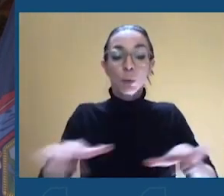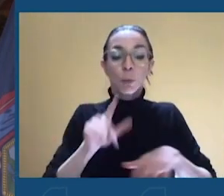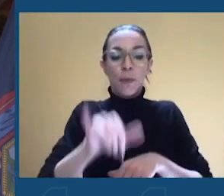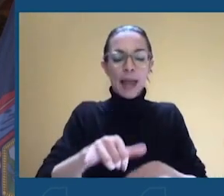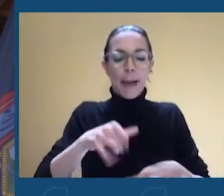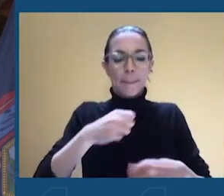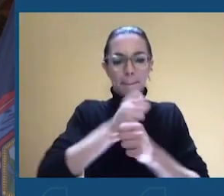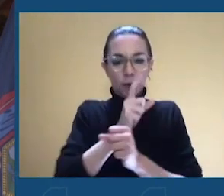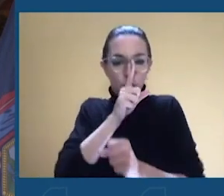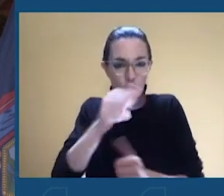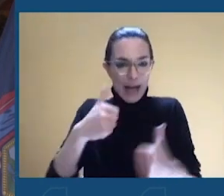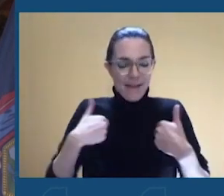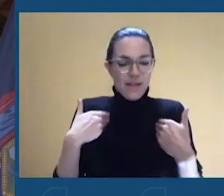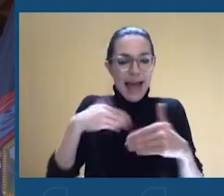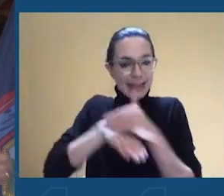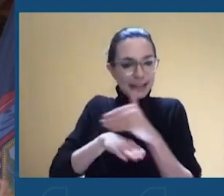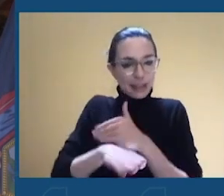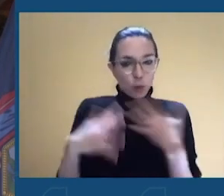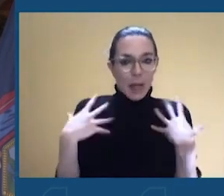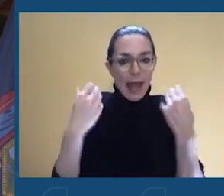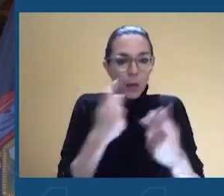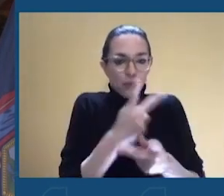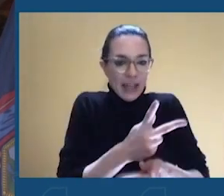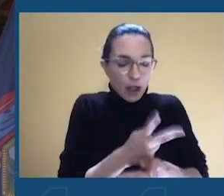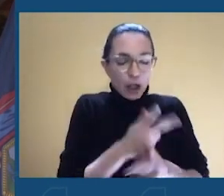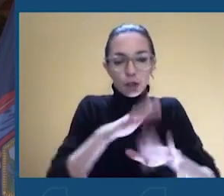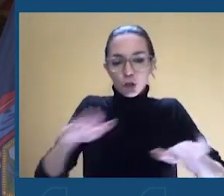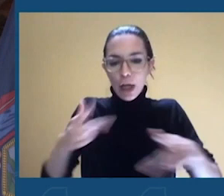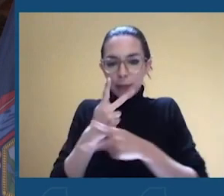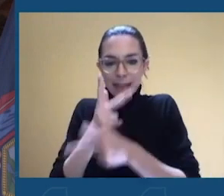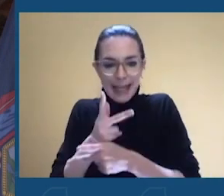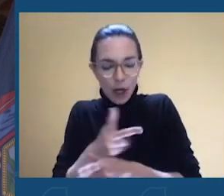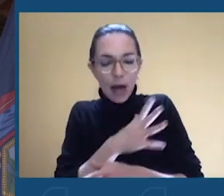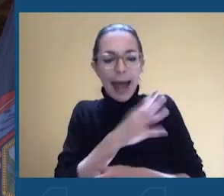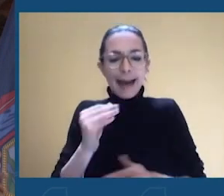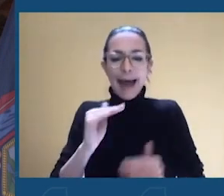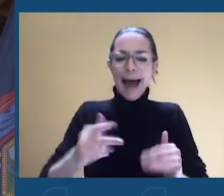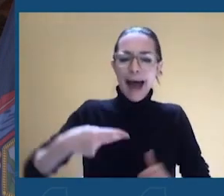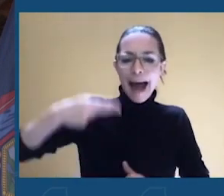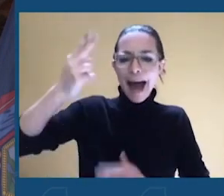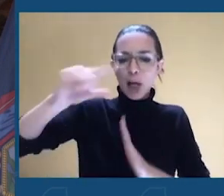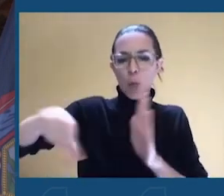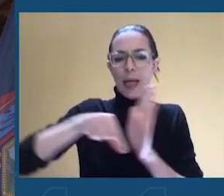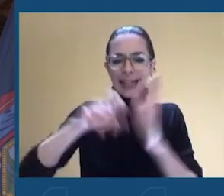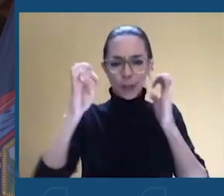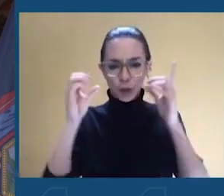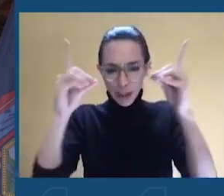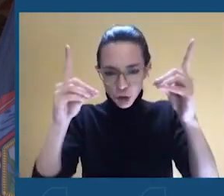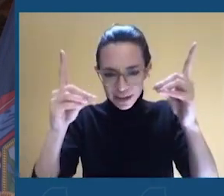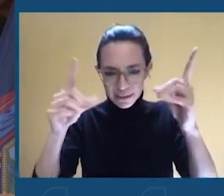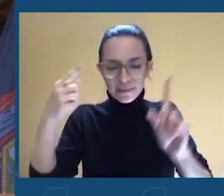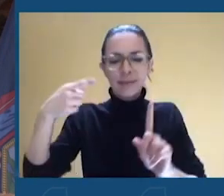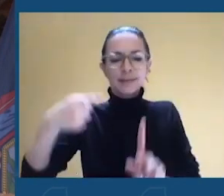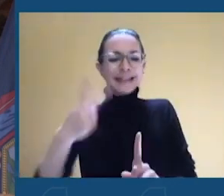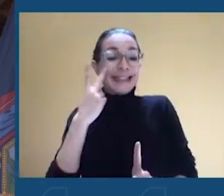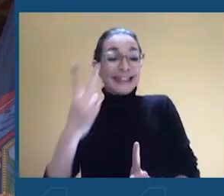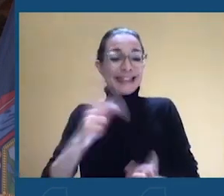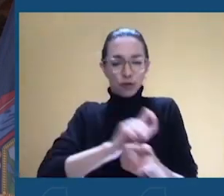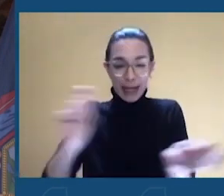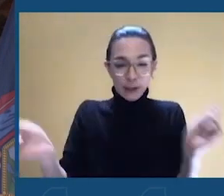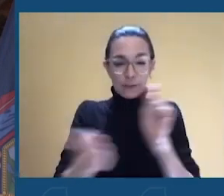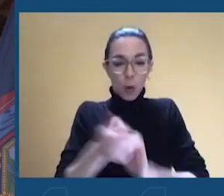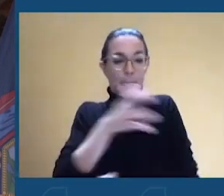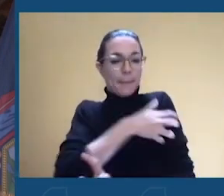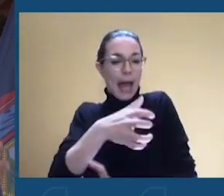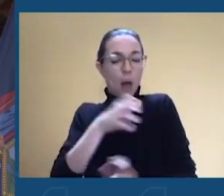health care, child care, and high-quality education. He's also seen the transformative power of statewide economic